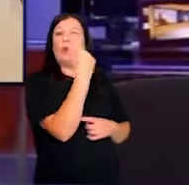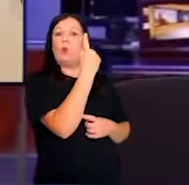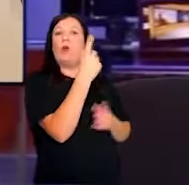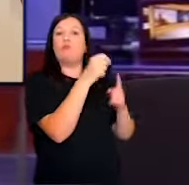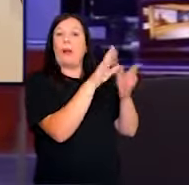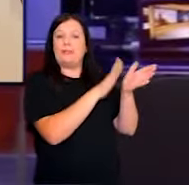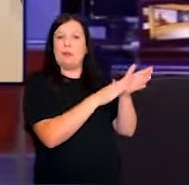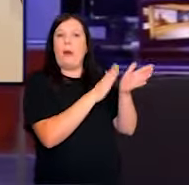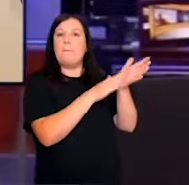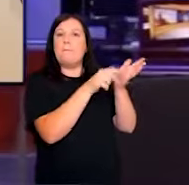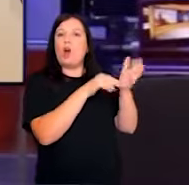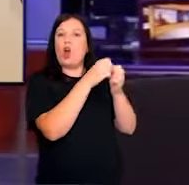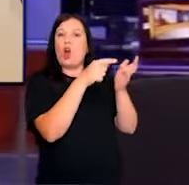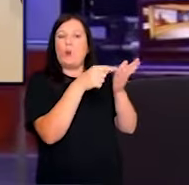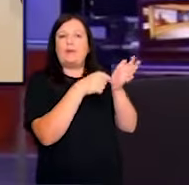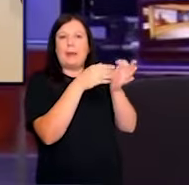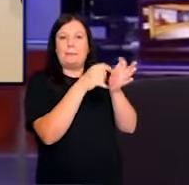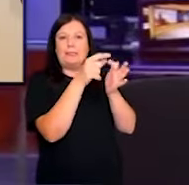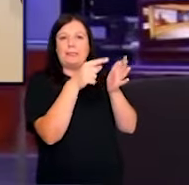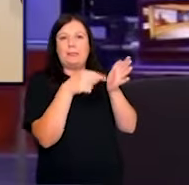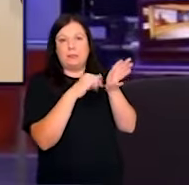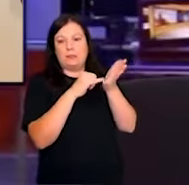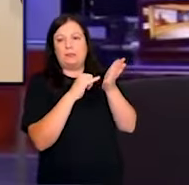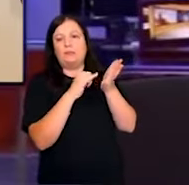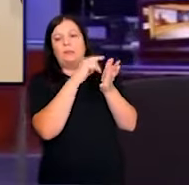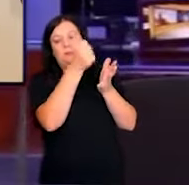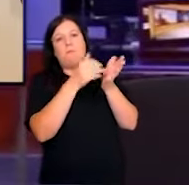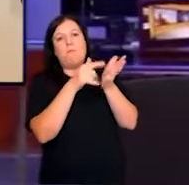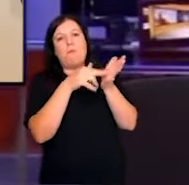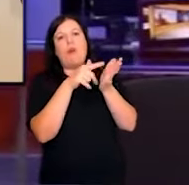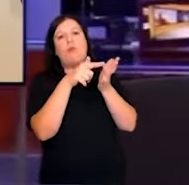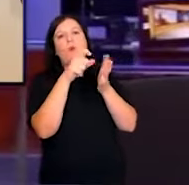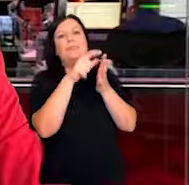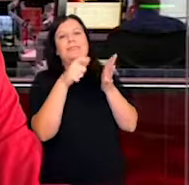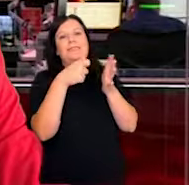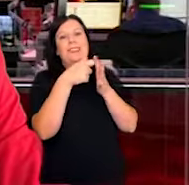Mungo Tempest and Monadic Goings.